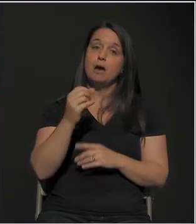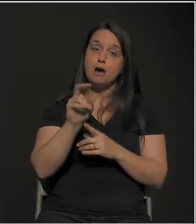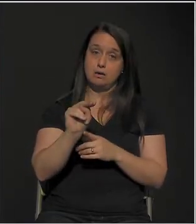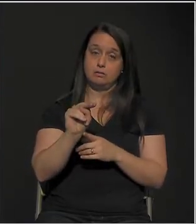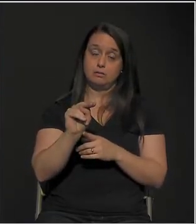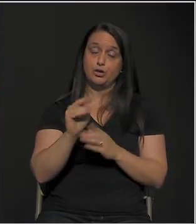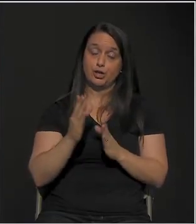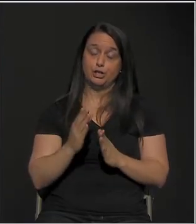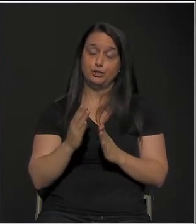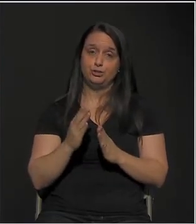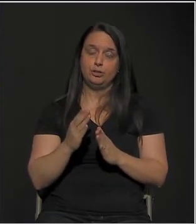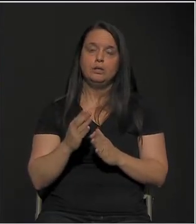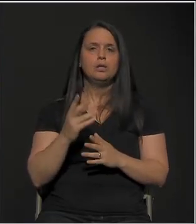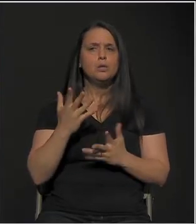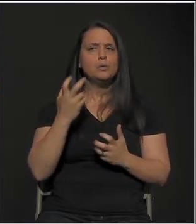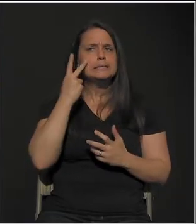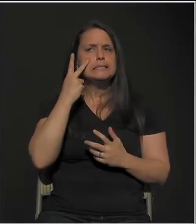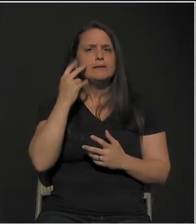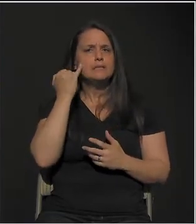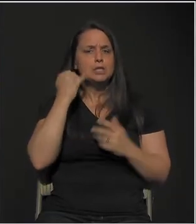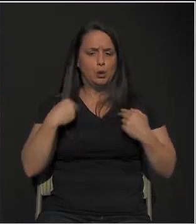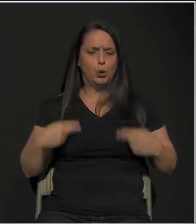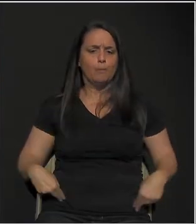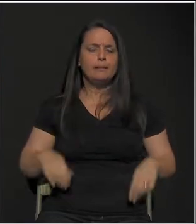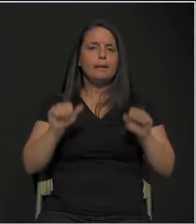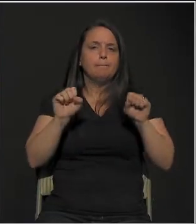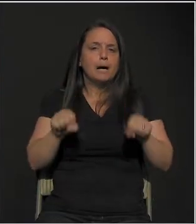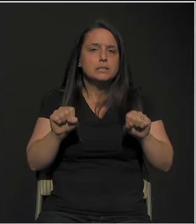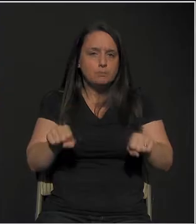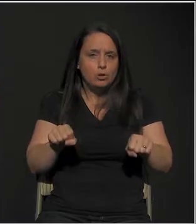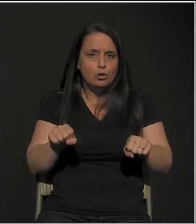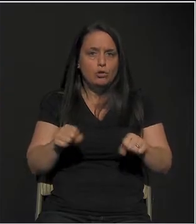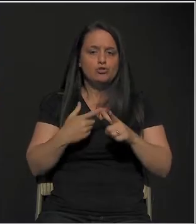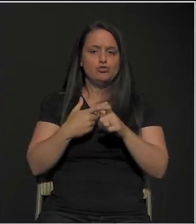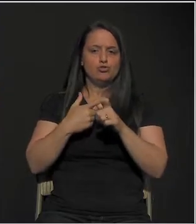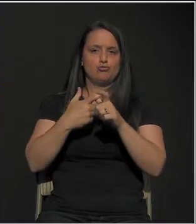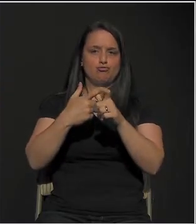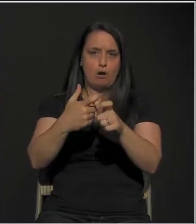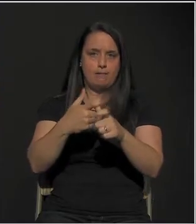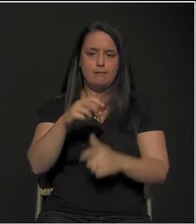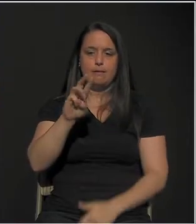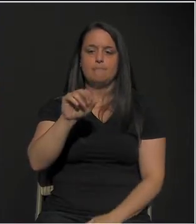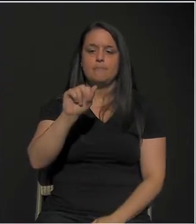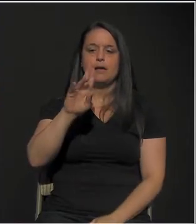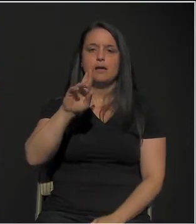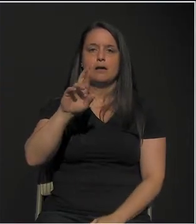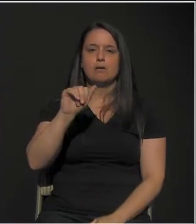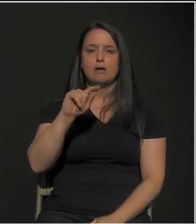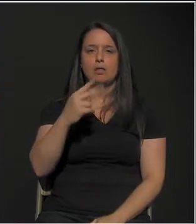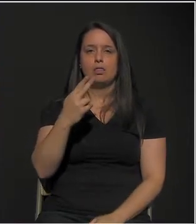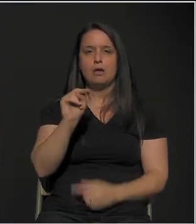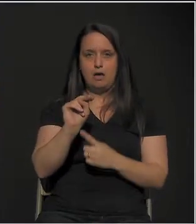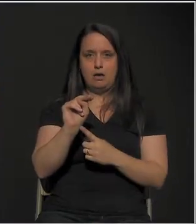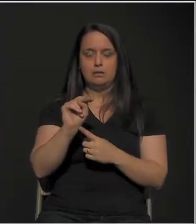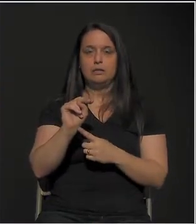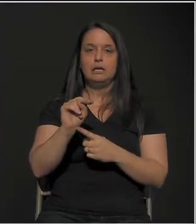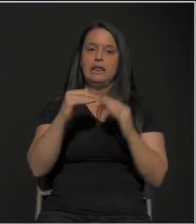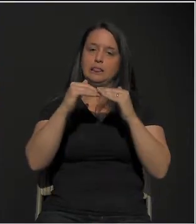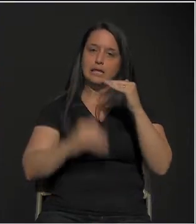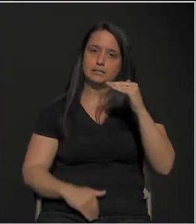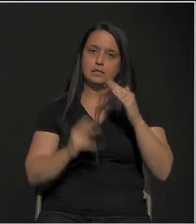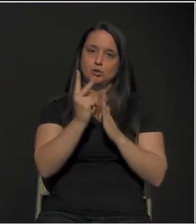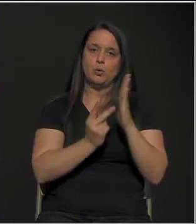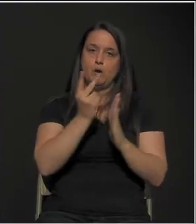guys because they want to see if it's humanly possible to run a marathon in under 2 hours, hence the title Breaking Two. And